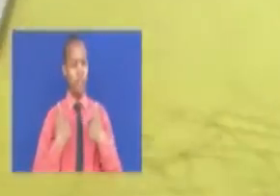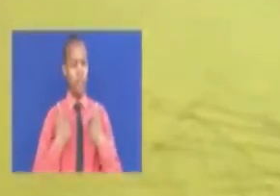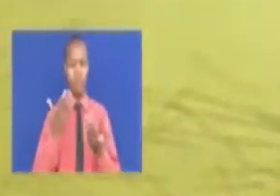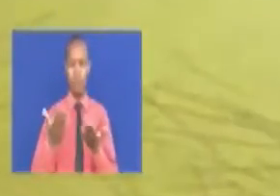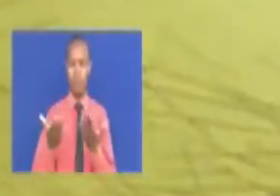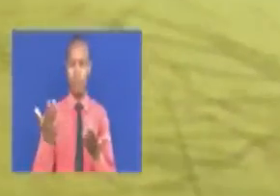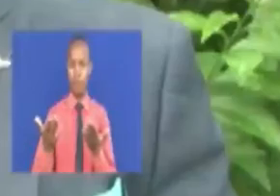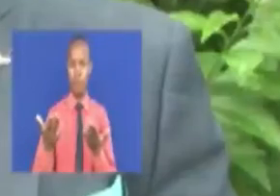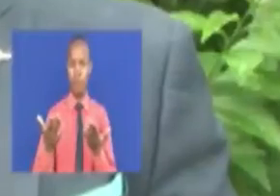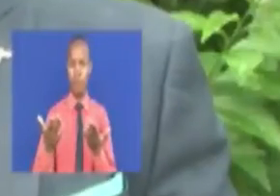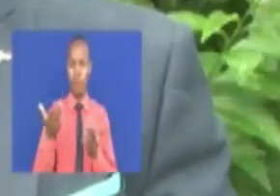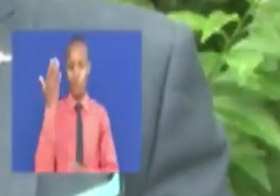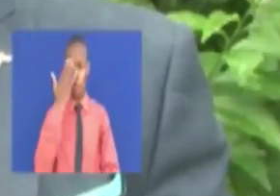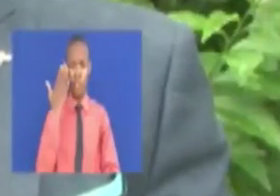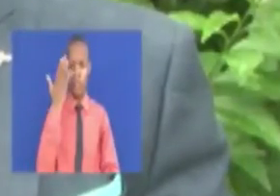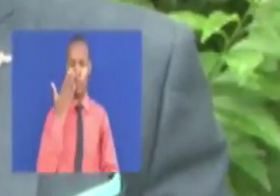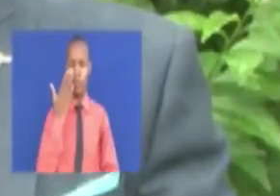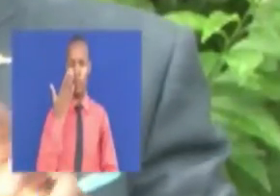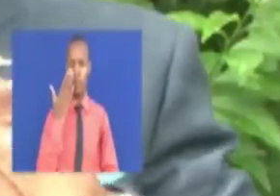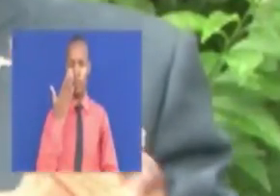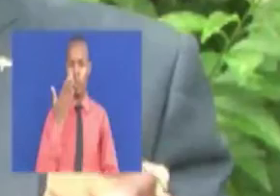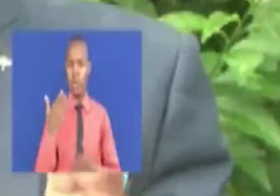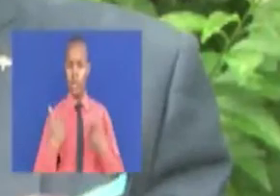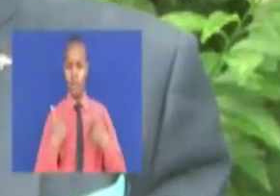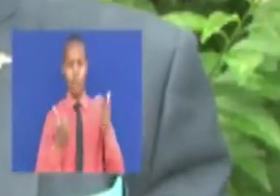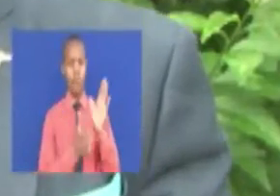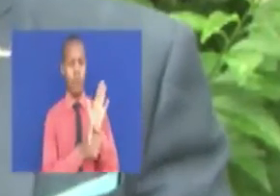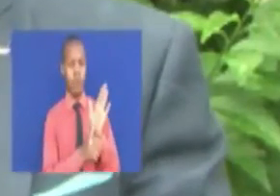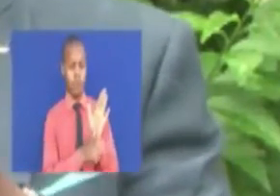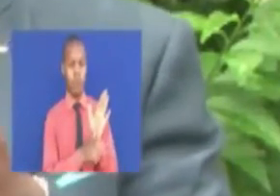lumpy foods. Normally they have a problem